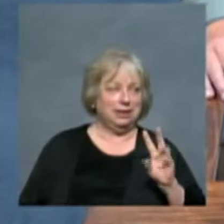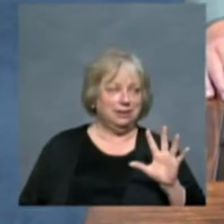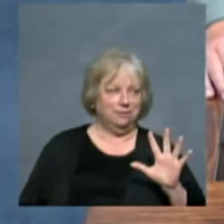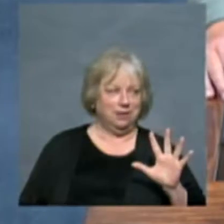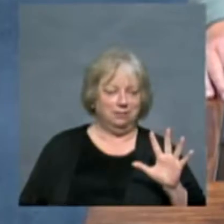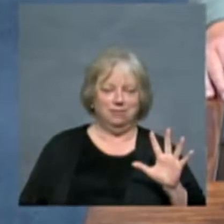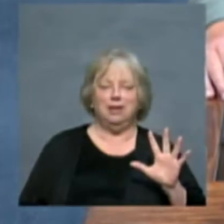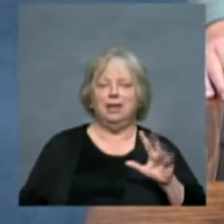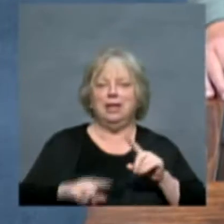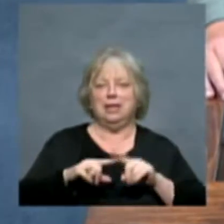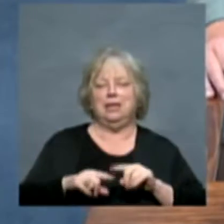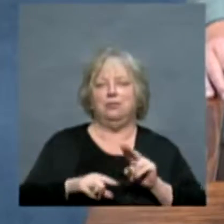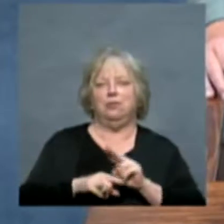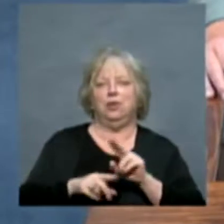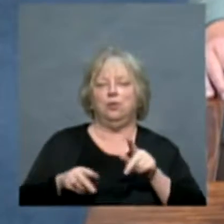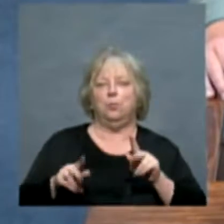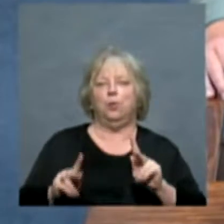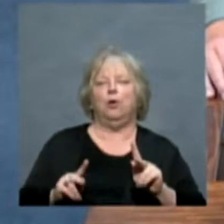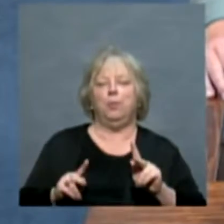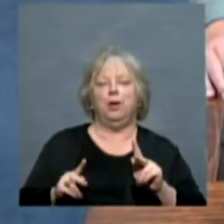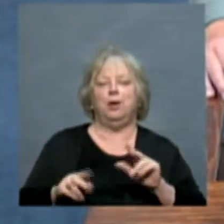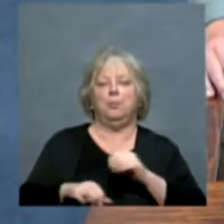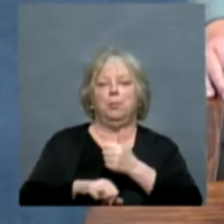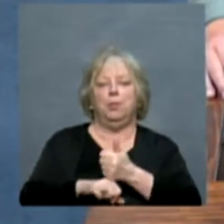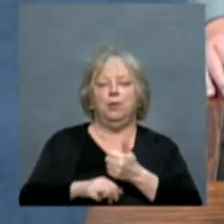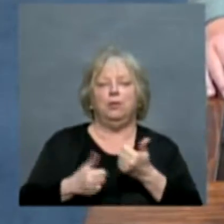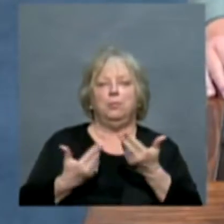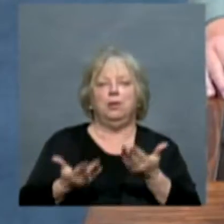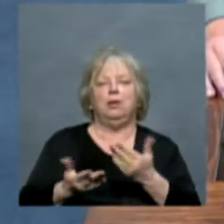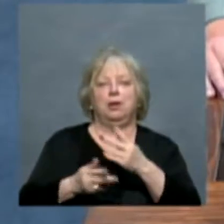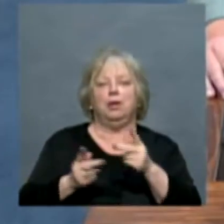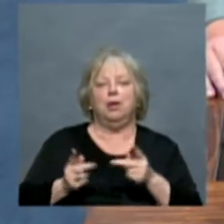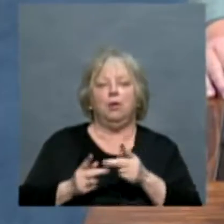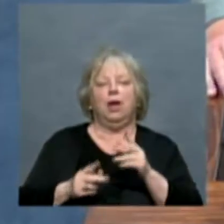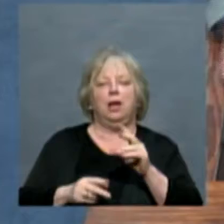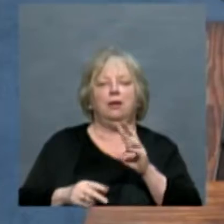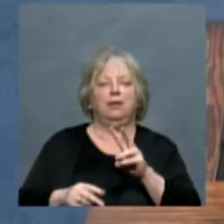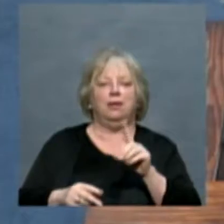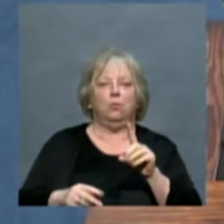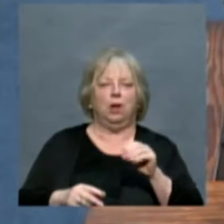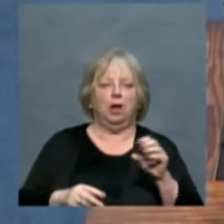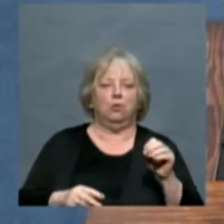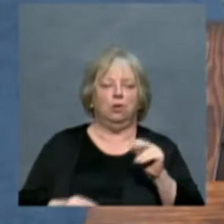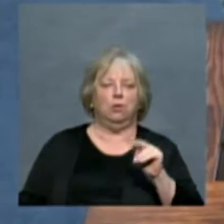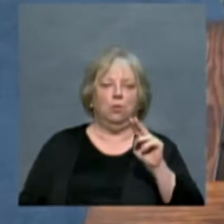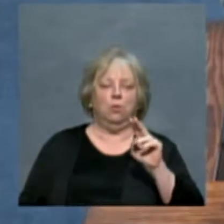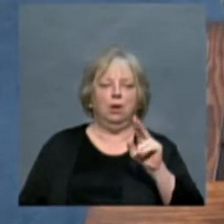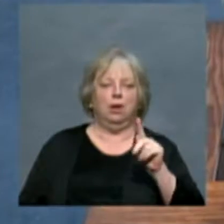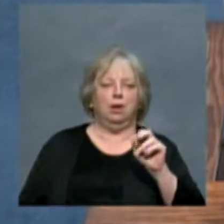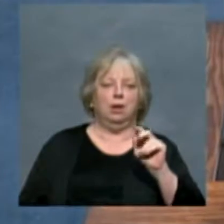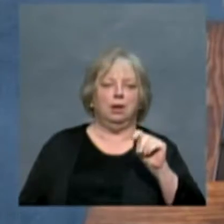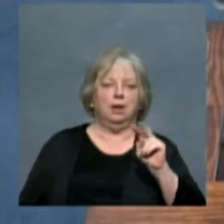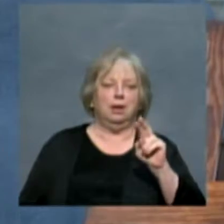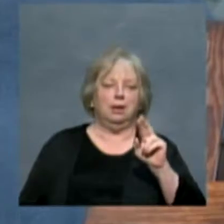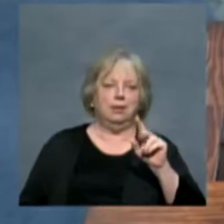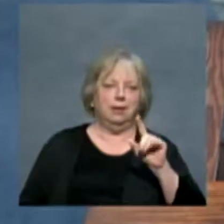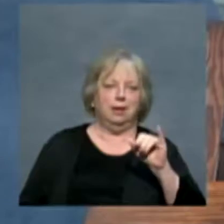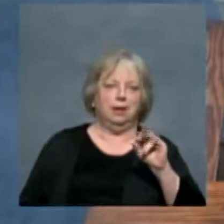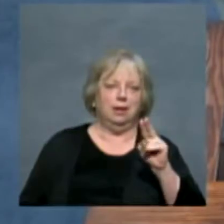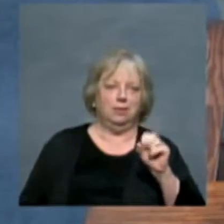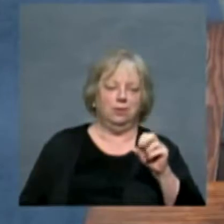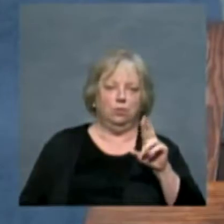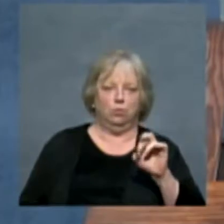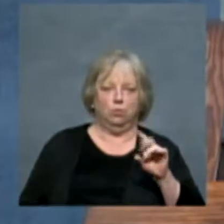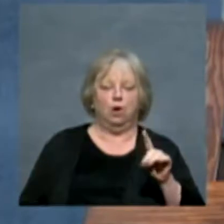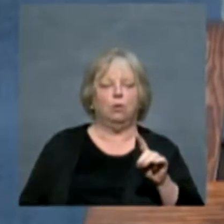9165, conditional use permit proposed to be located at 6100 North Catillus Road. Little Rock School District is requesting